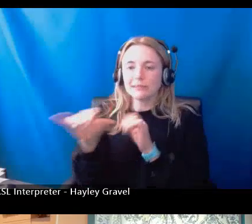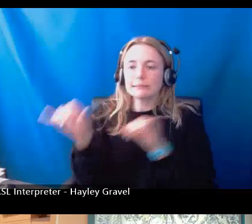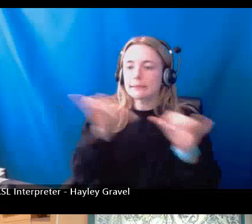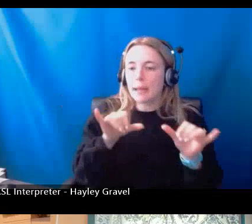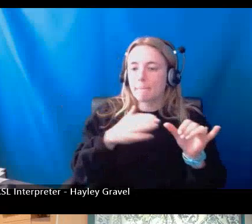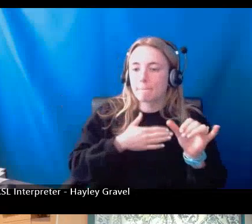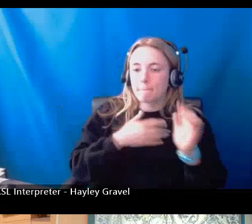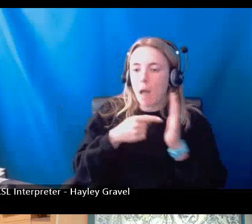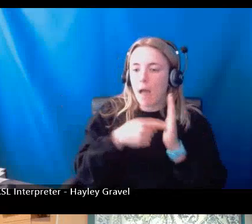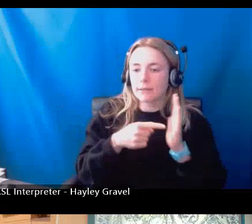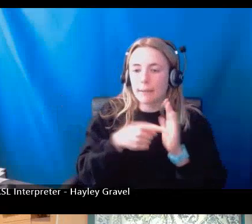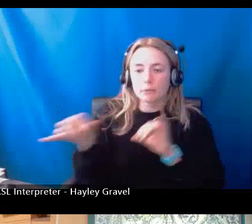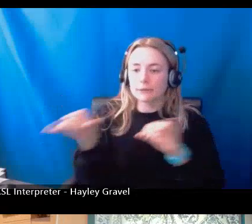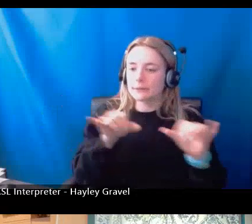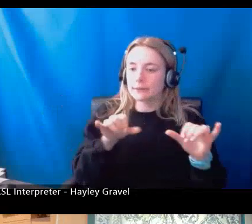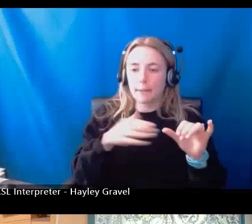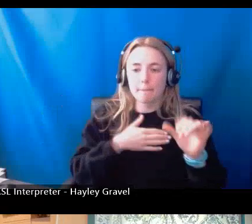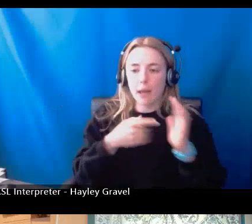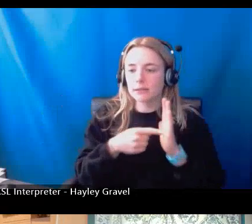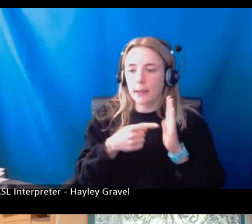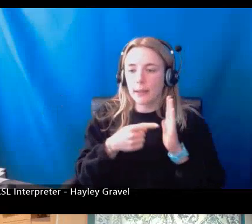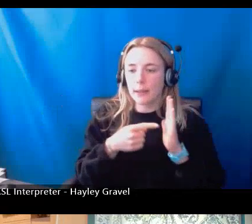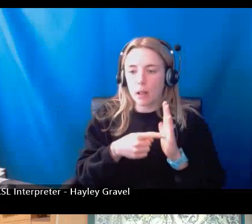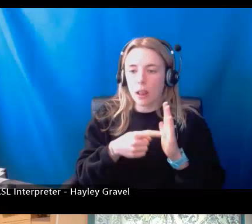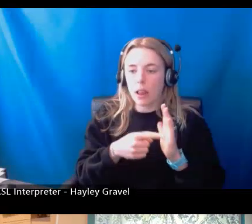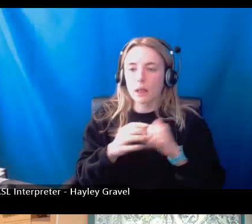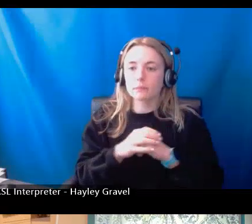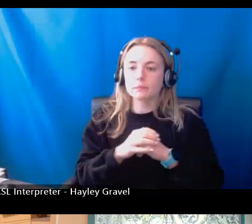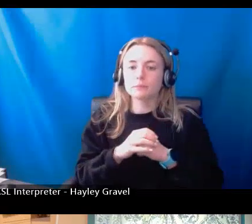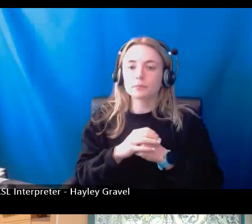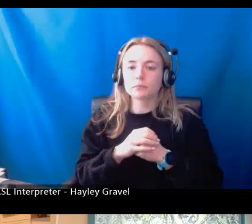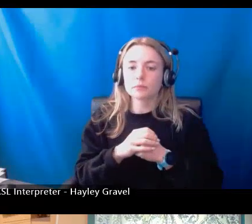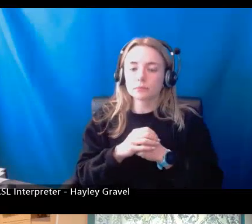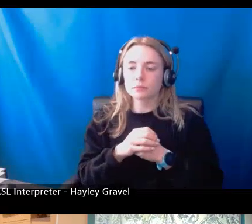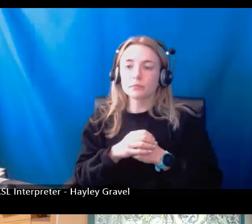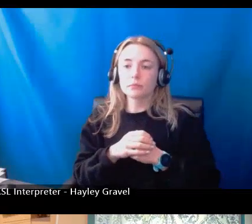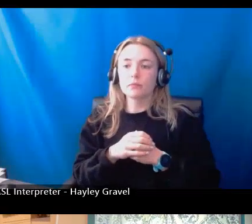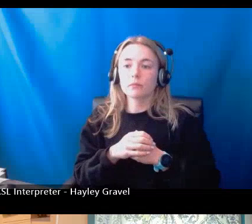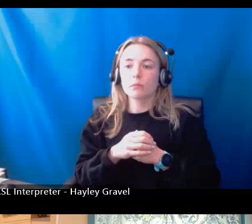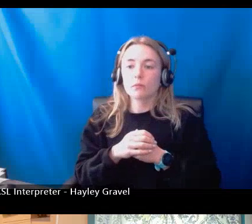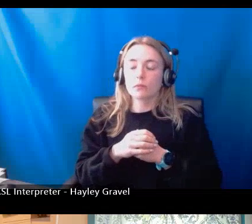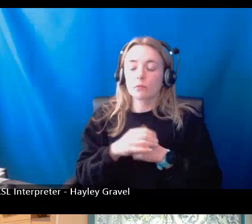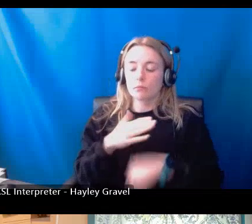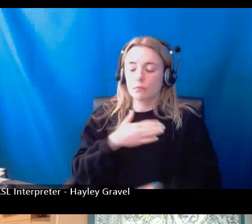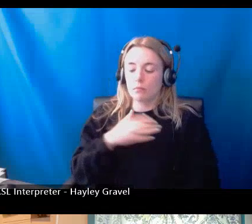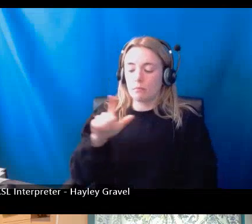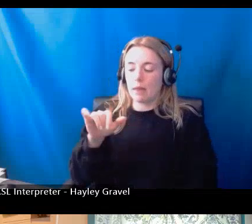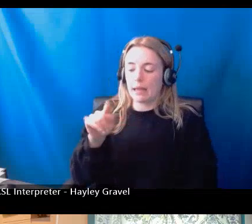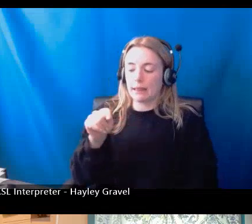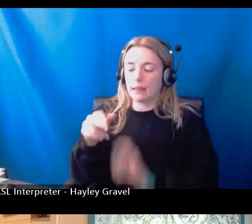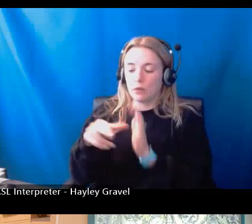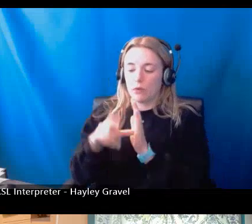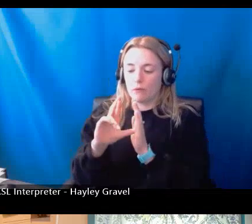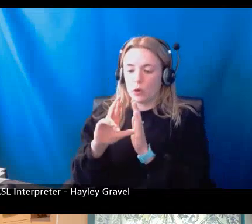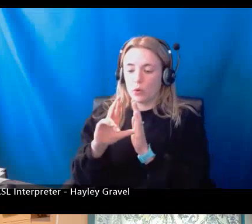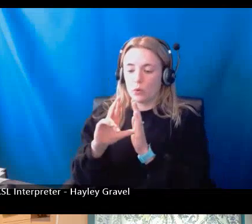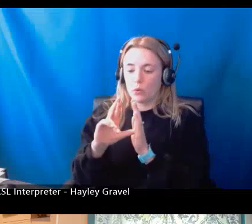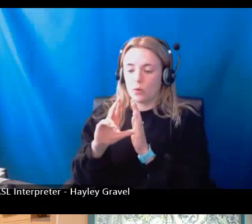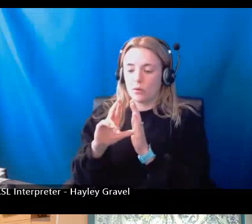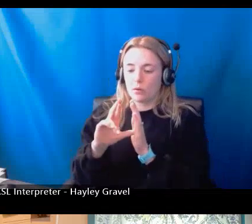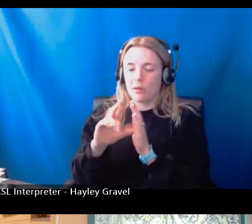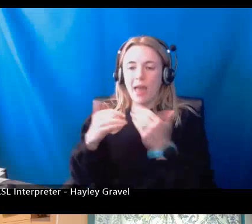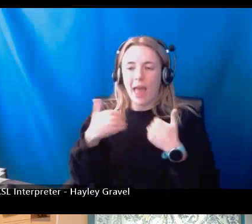you. So and I had my annotated my lit review and the link on the last page of